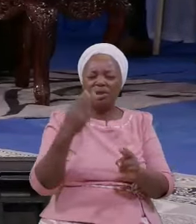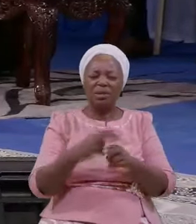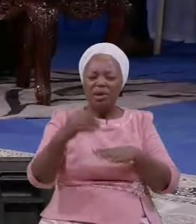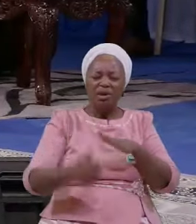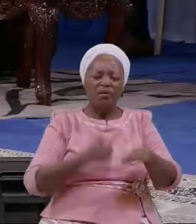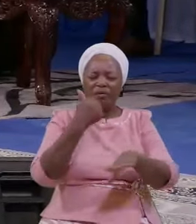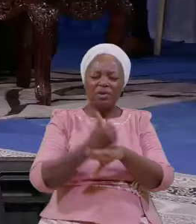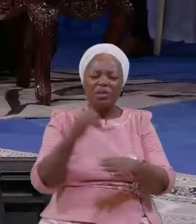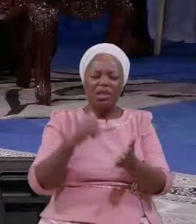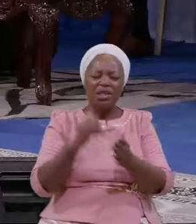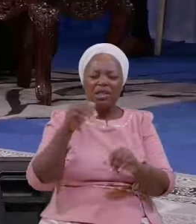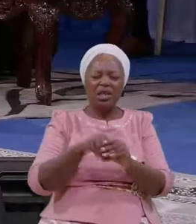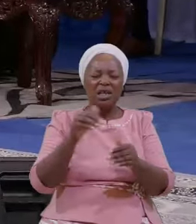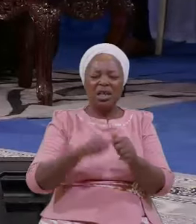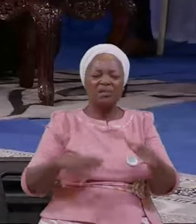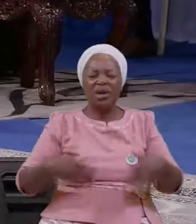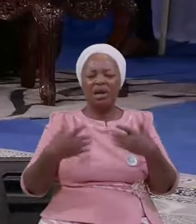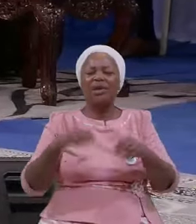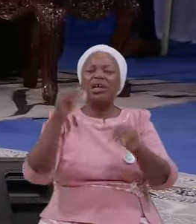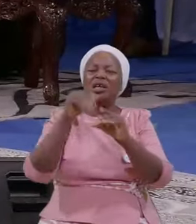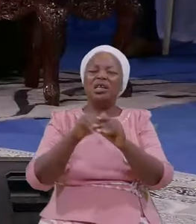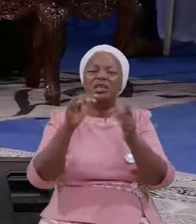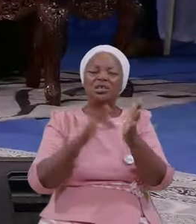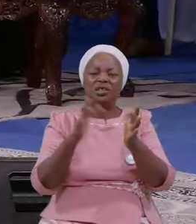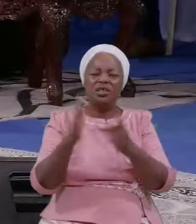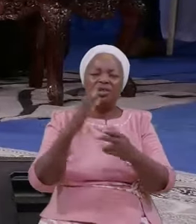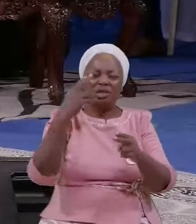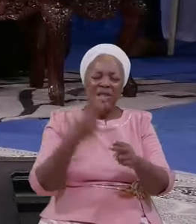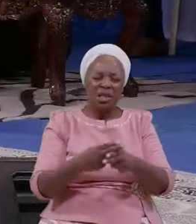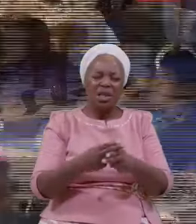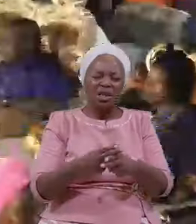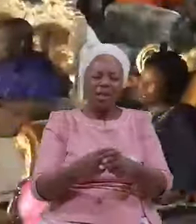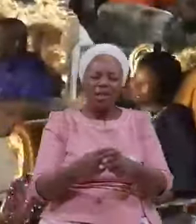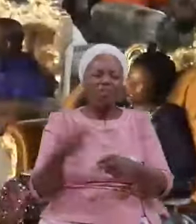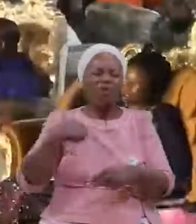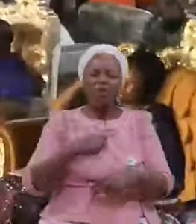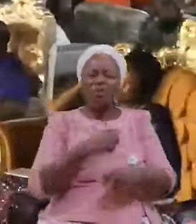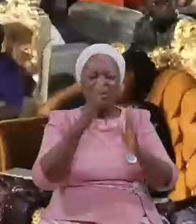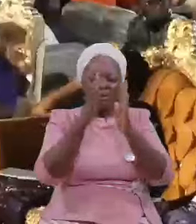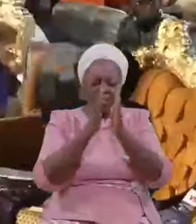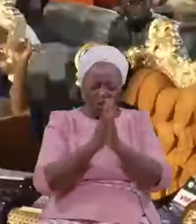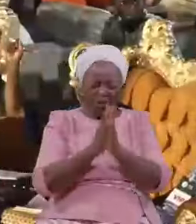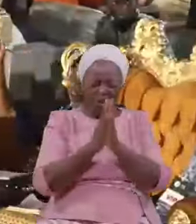life. In Jesus' name, we pray.